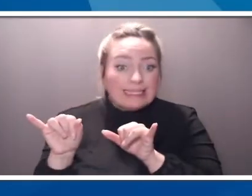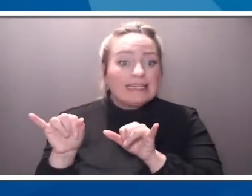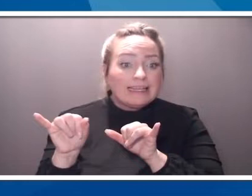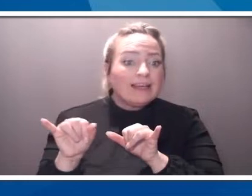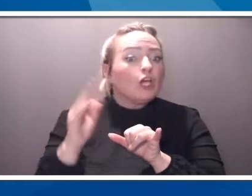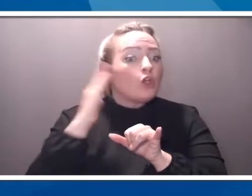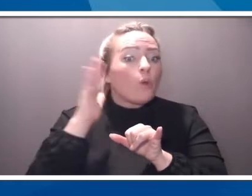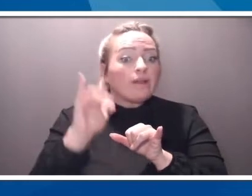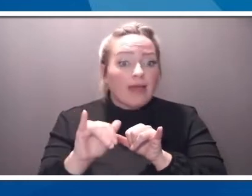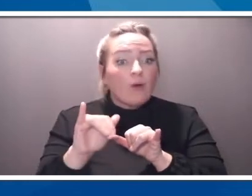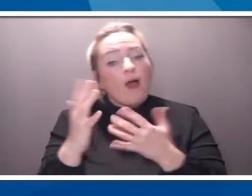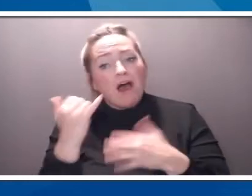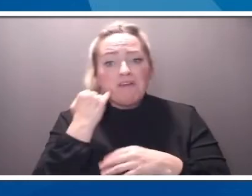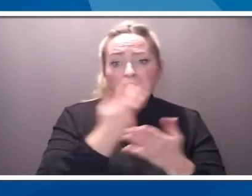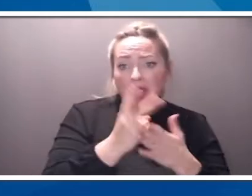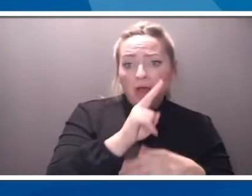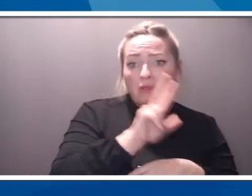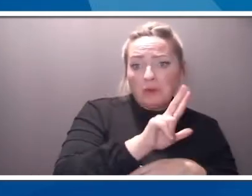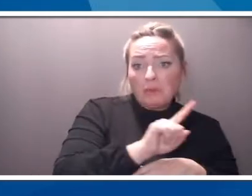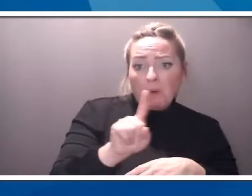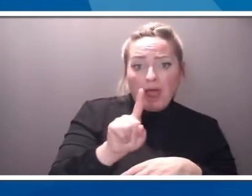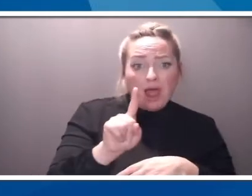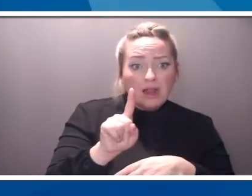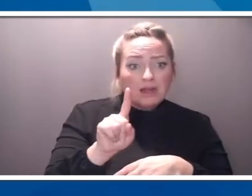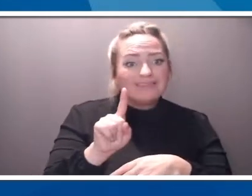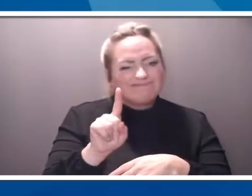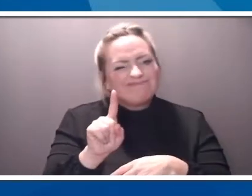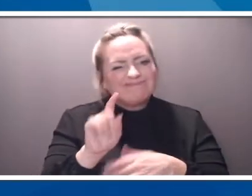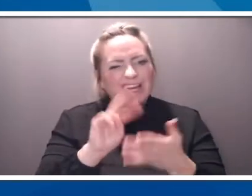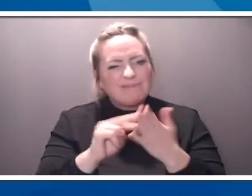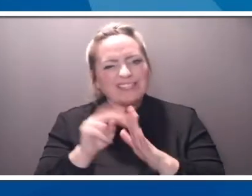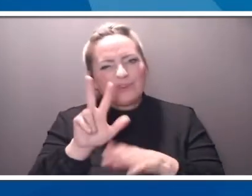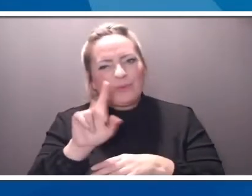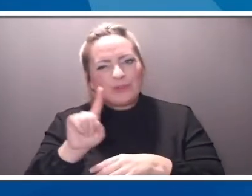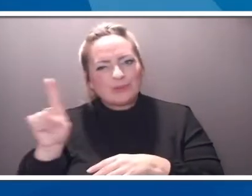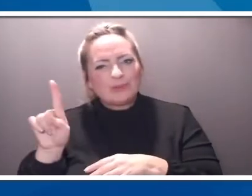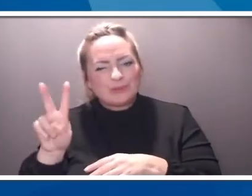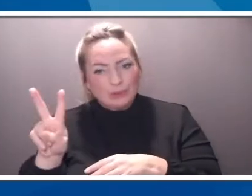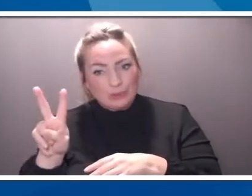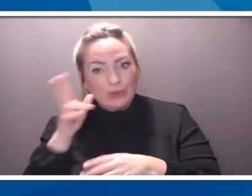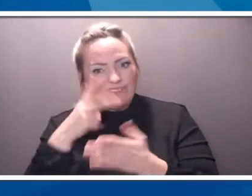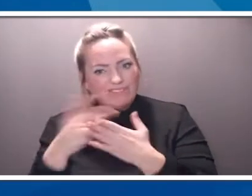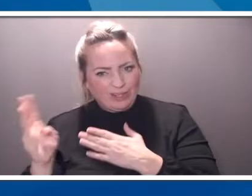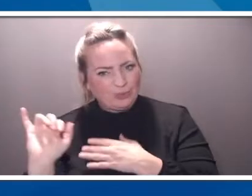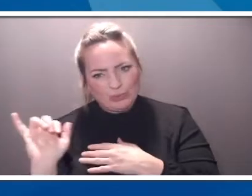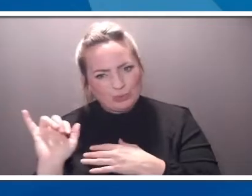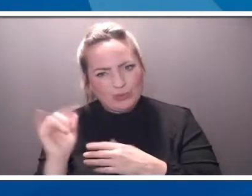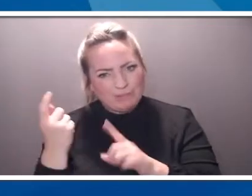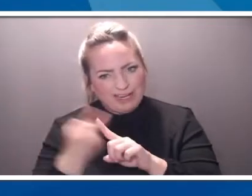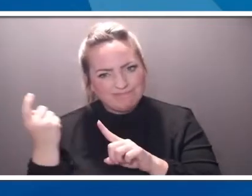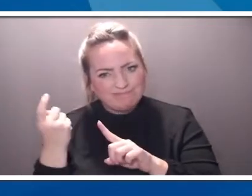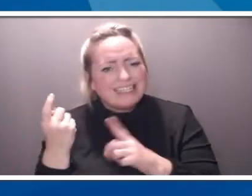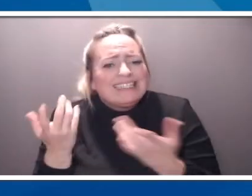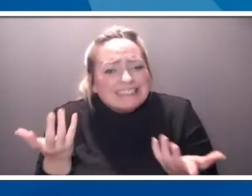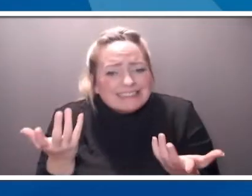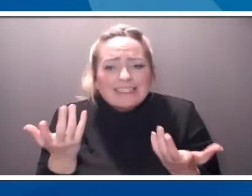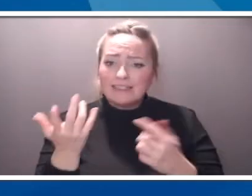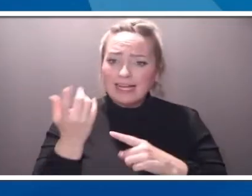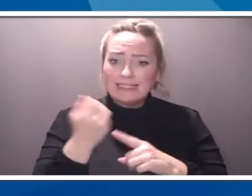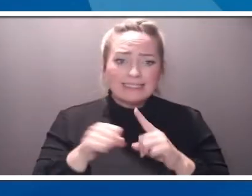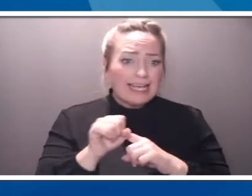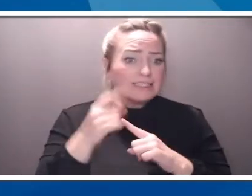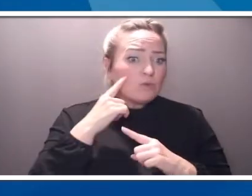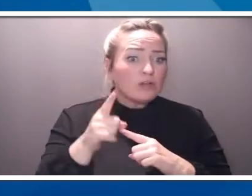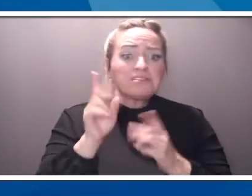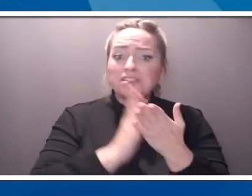of consistency, knowing that, well, if I fail 311, I can effectively fail 312 right away. And again,